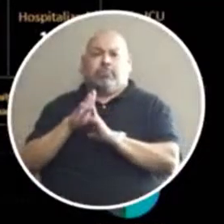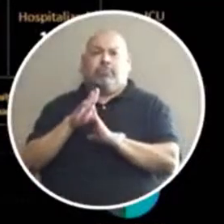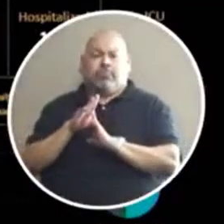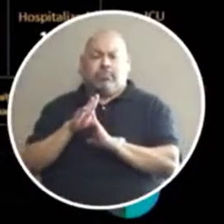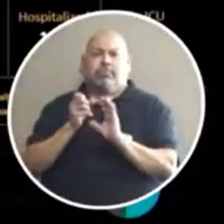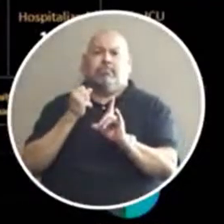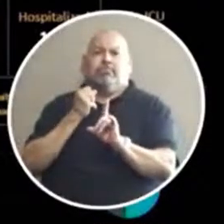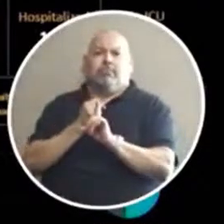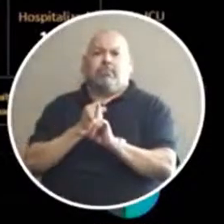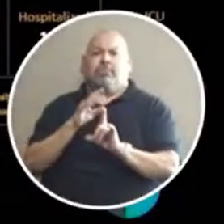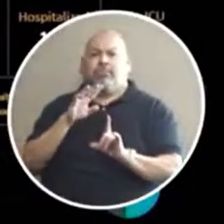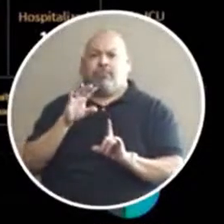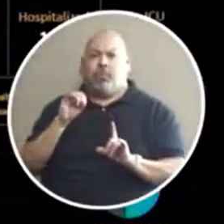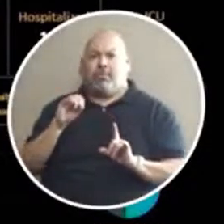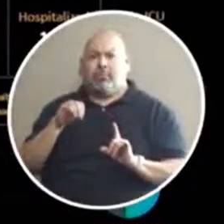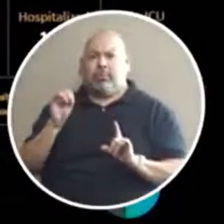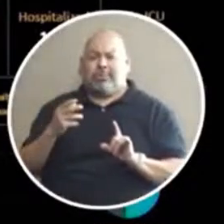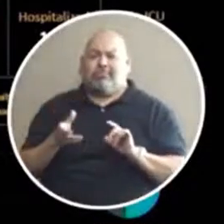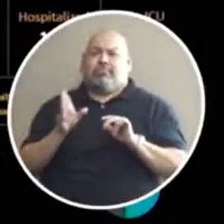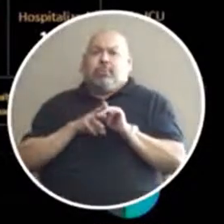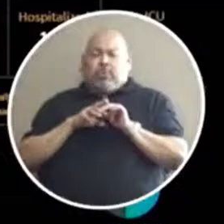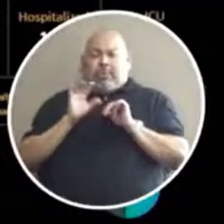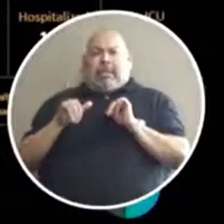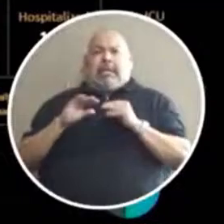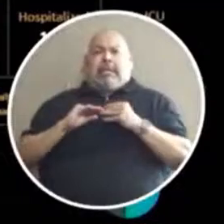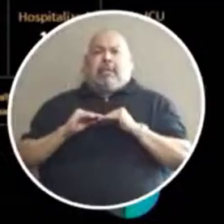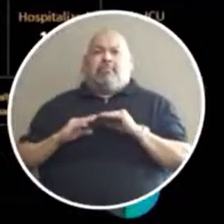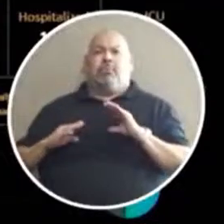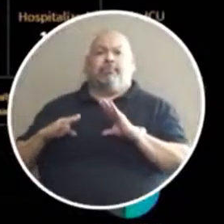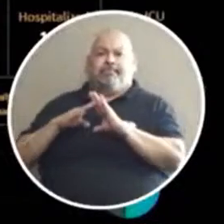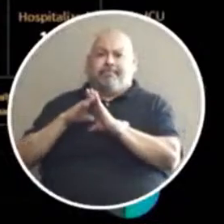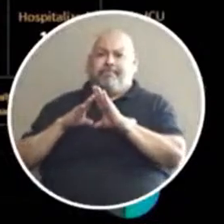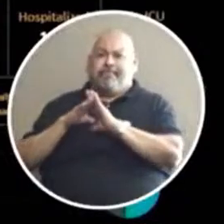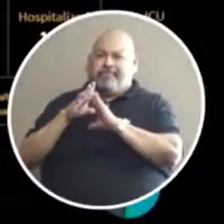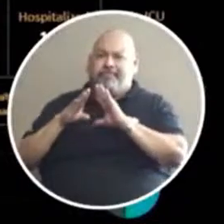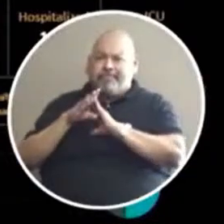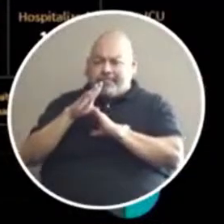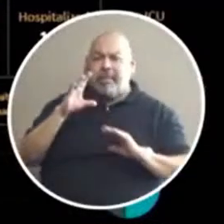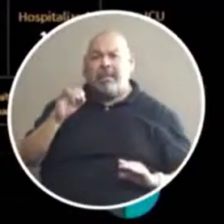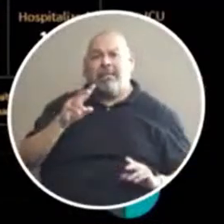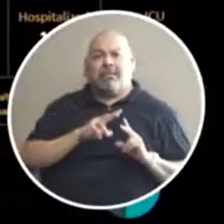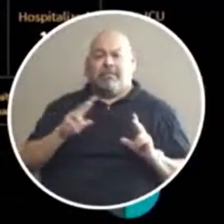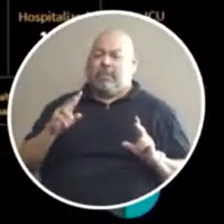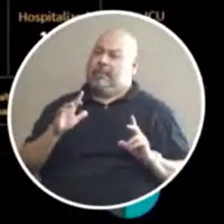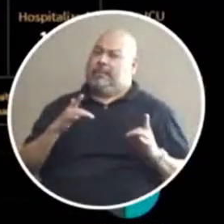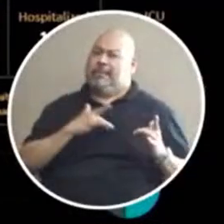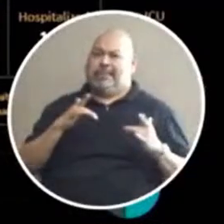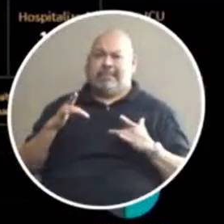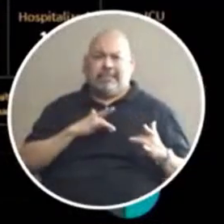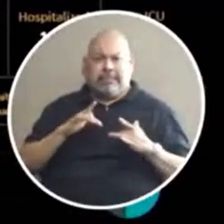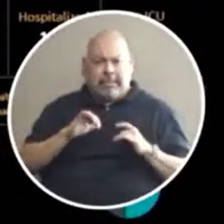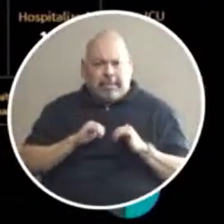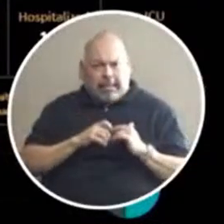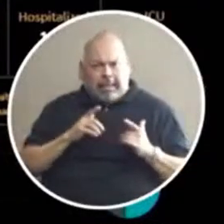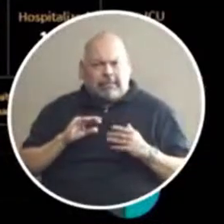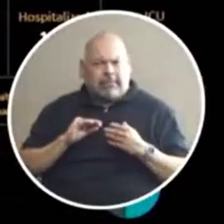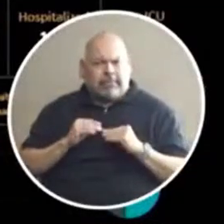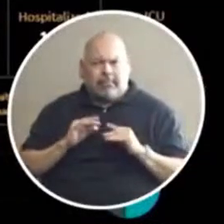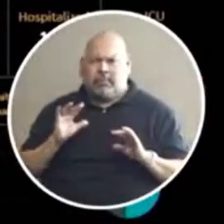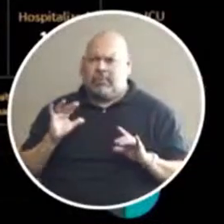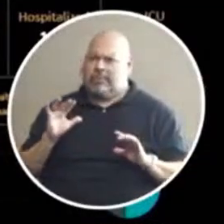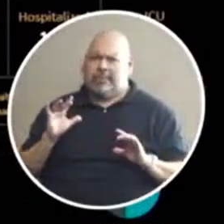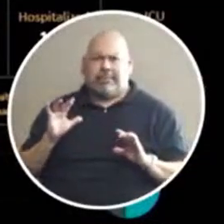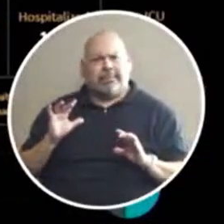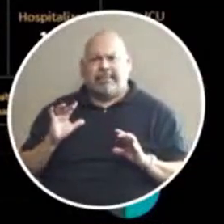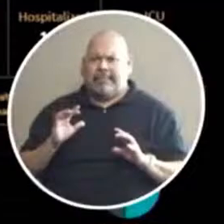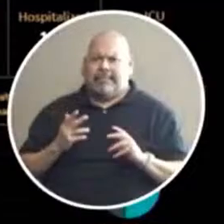have seen. We continue to see that rise, and it is very concerning how the numbers